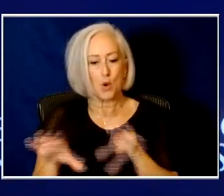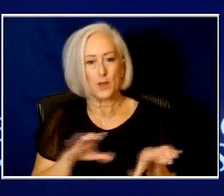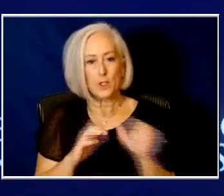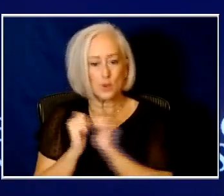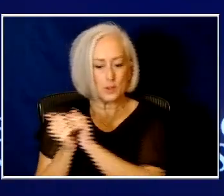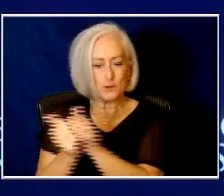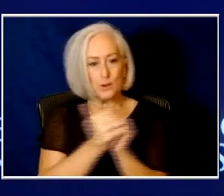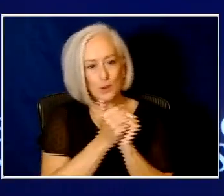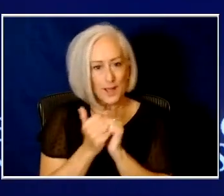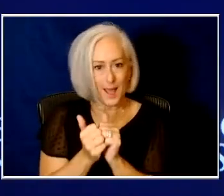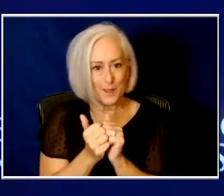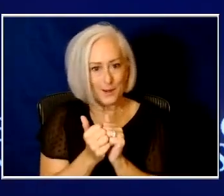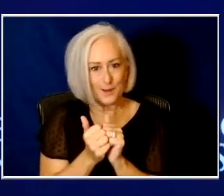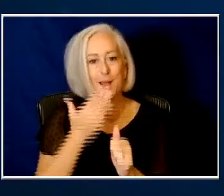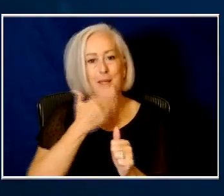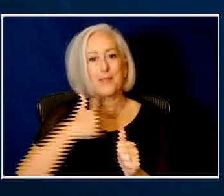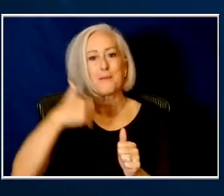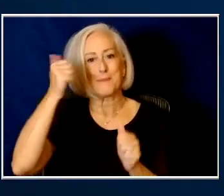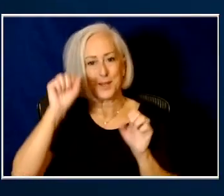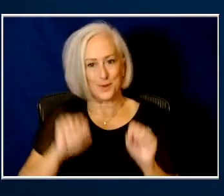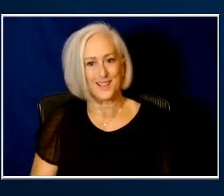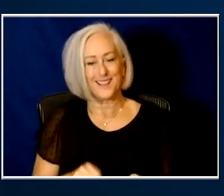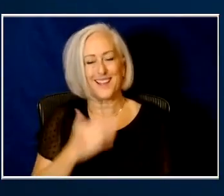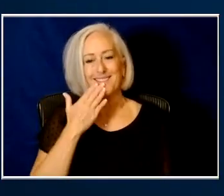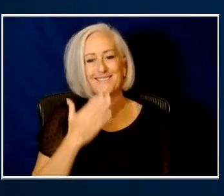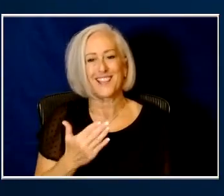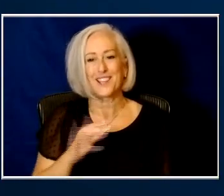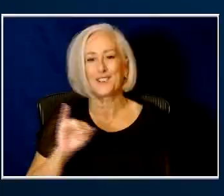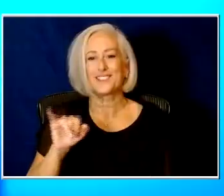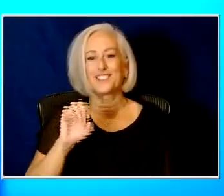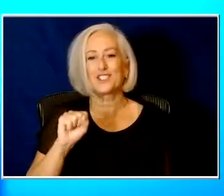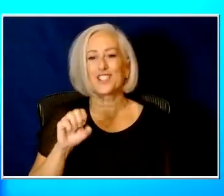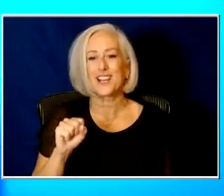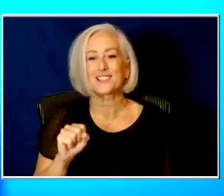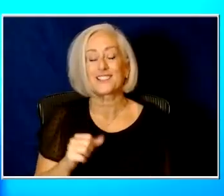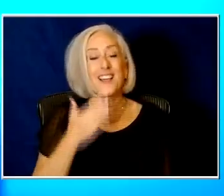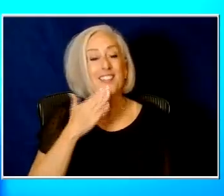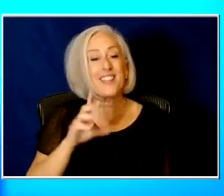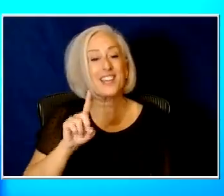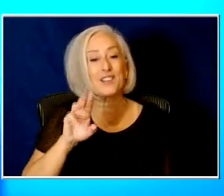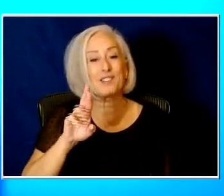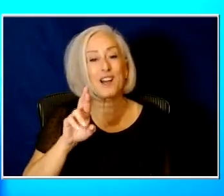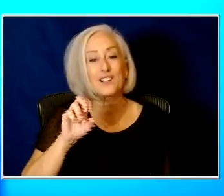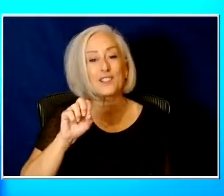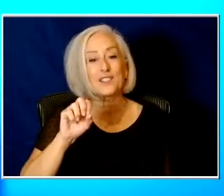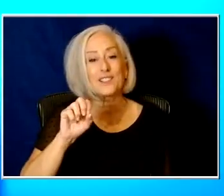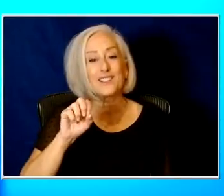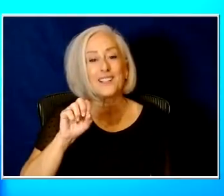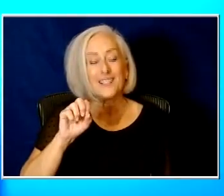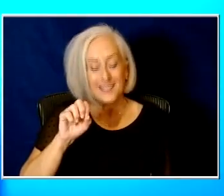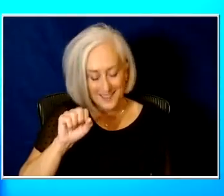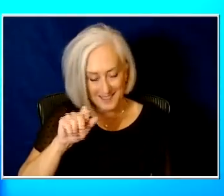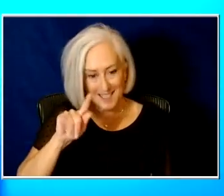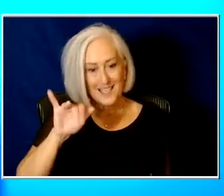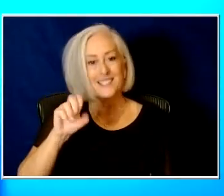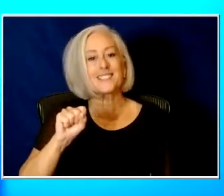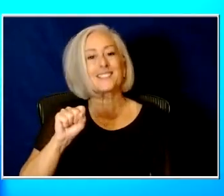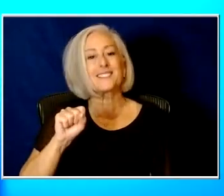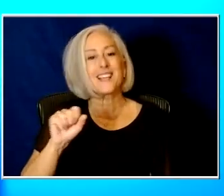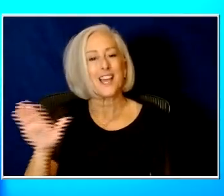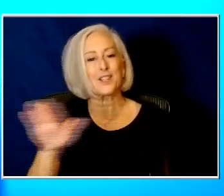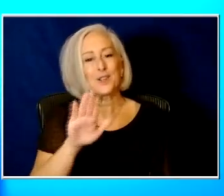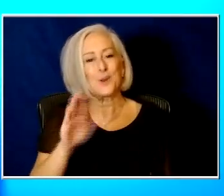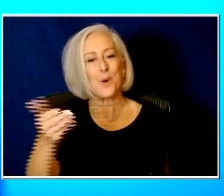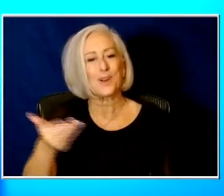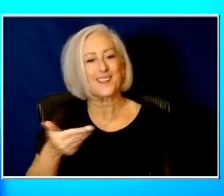be. Jess, back to you. Thank you so much, Dr. Stites, your guest, and thank all of you for joining us today. We'll be back tomorrow at 8